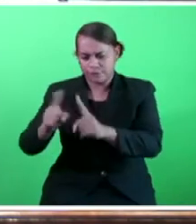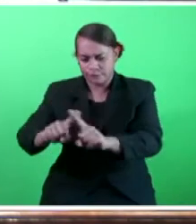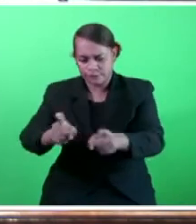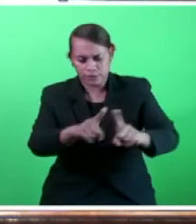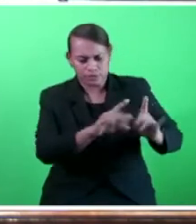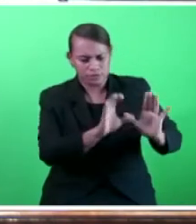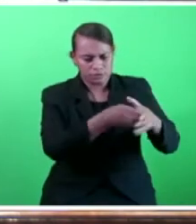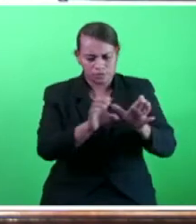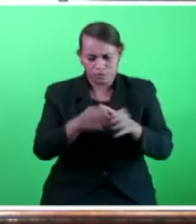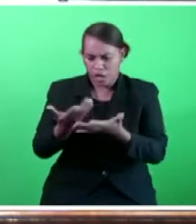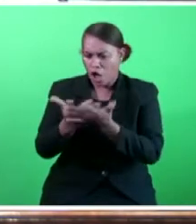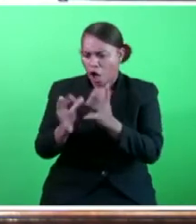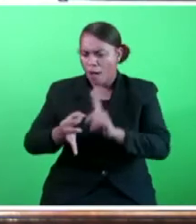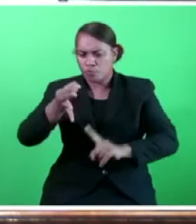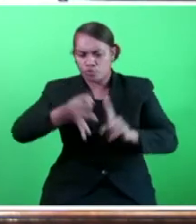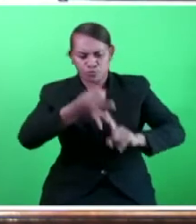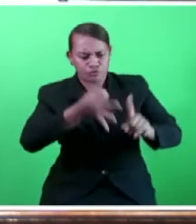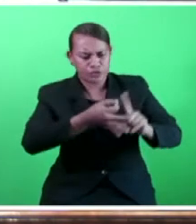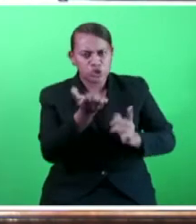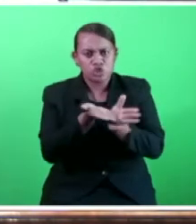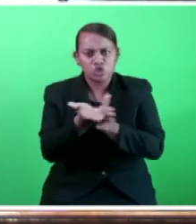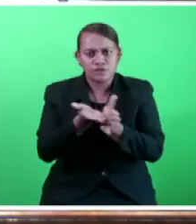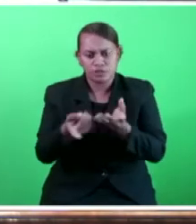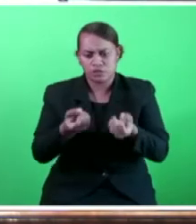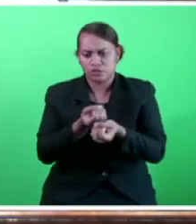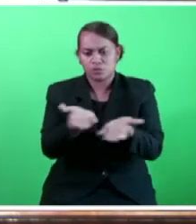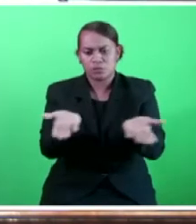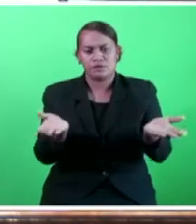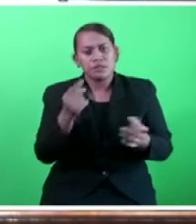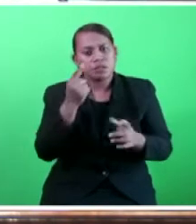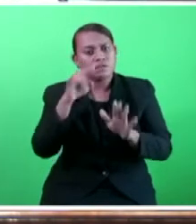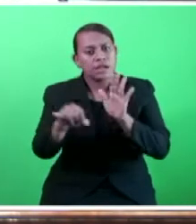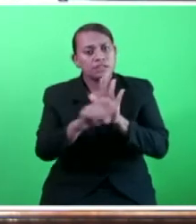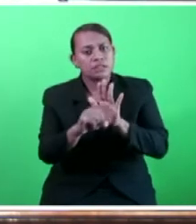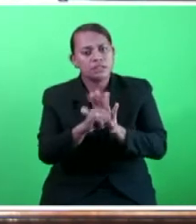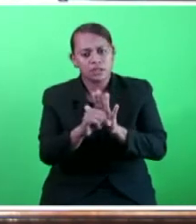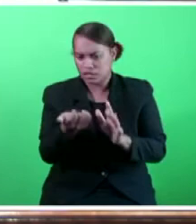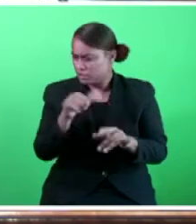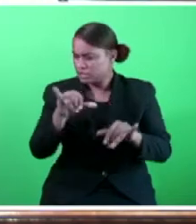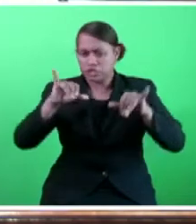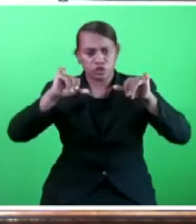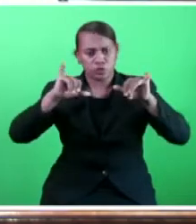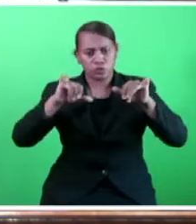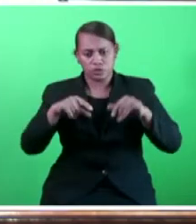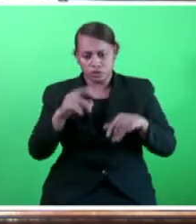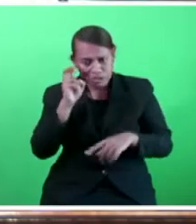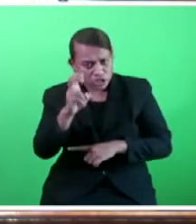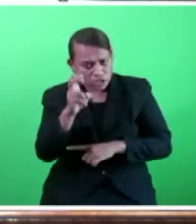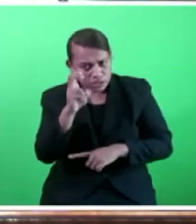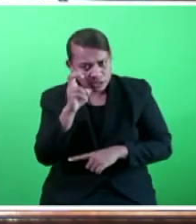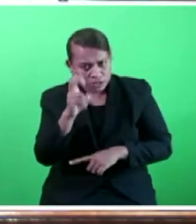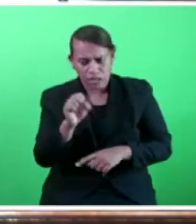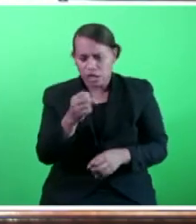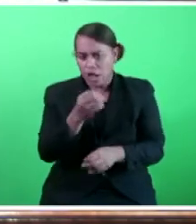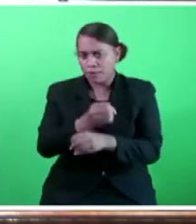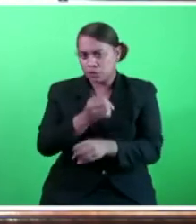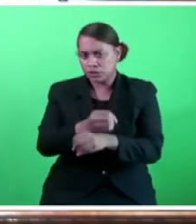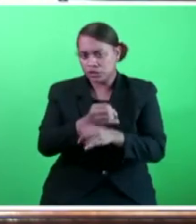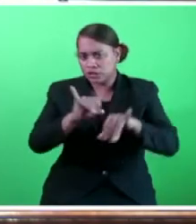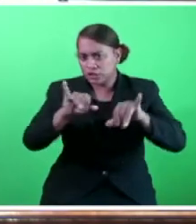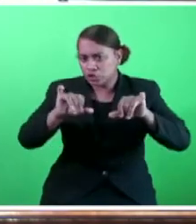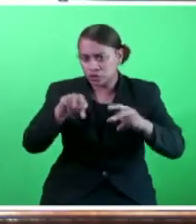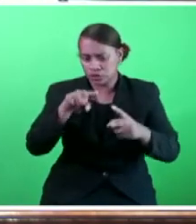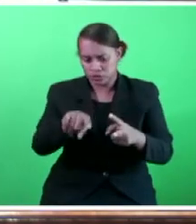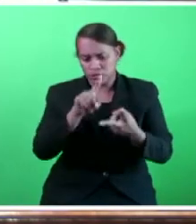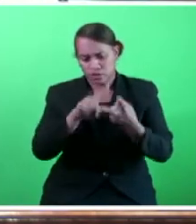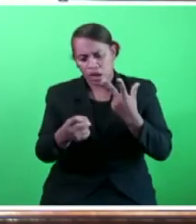in service delivery, and to identify any issues with the guideline with regard to training, operational issues, or other aspects